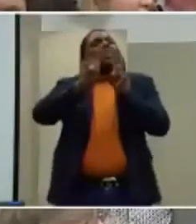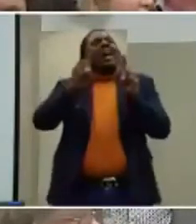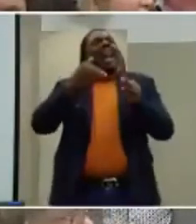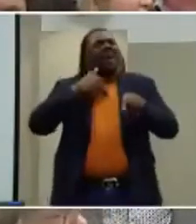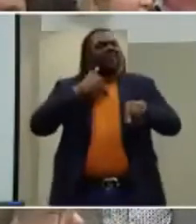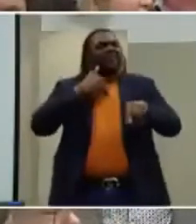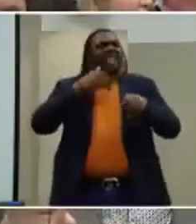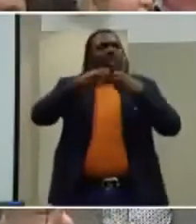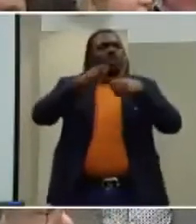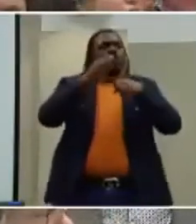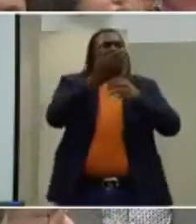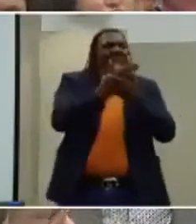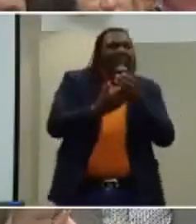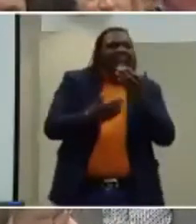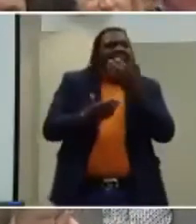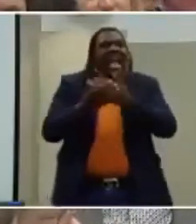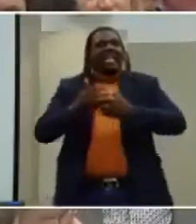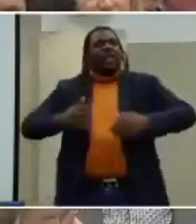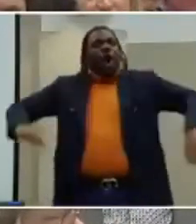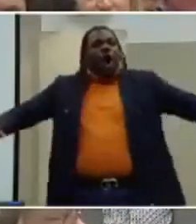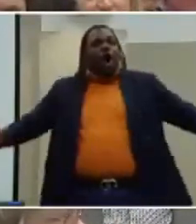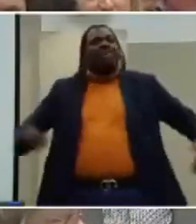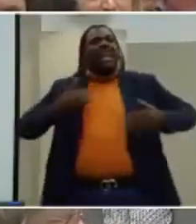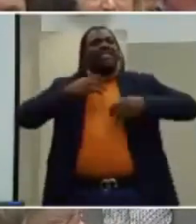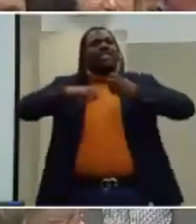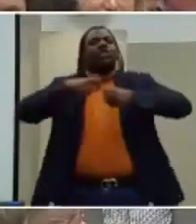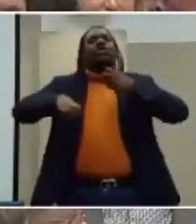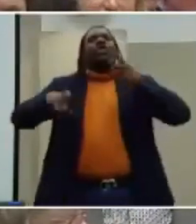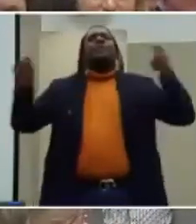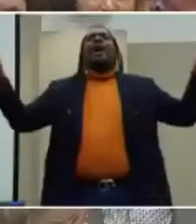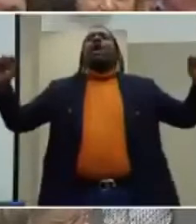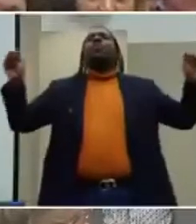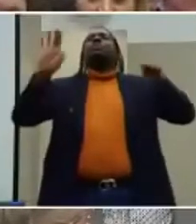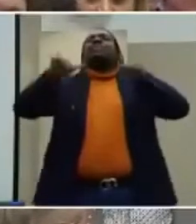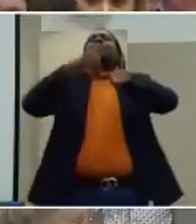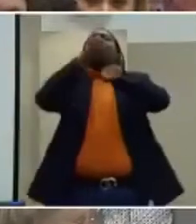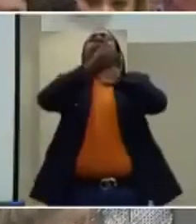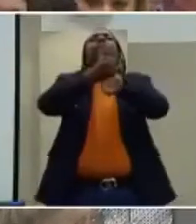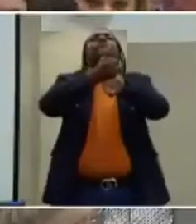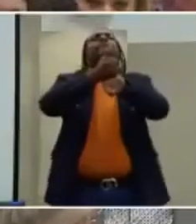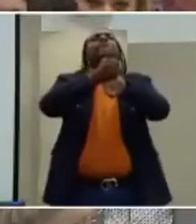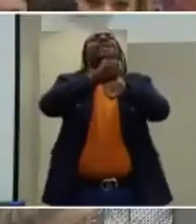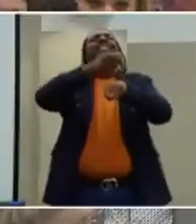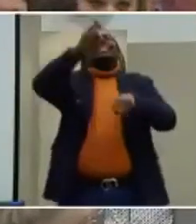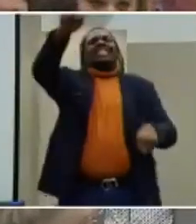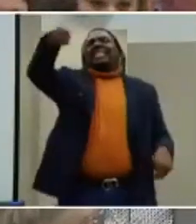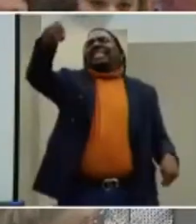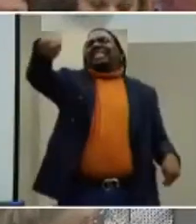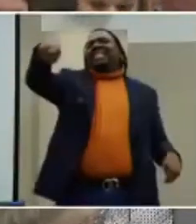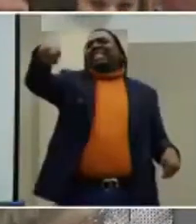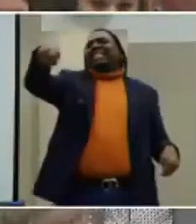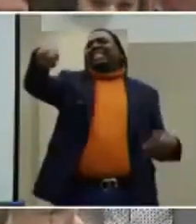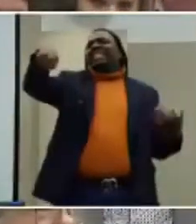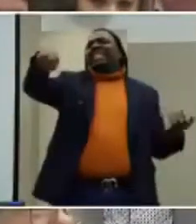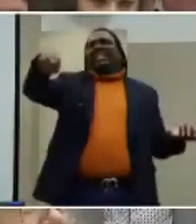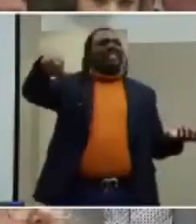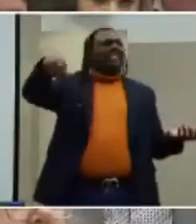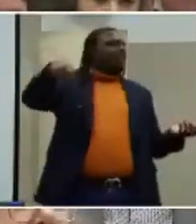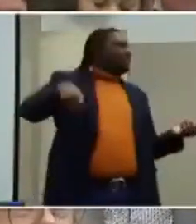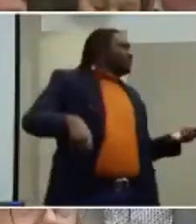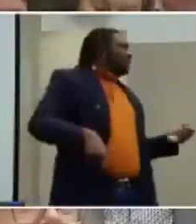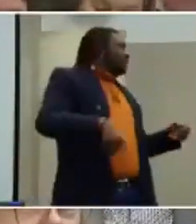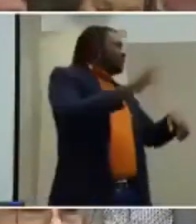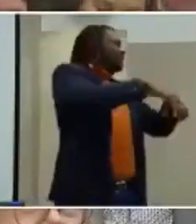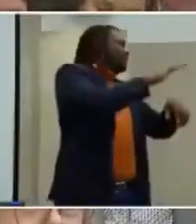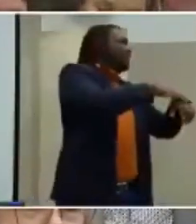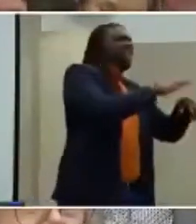their hands. So the way bathroom setup should be is that there needs to be. I think that was